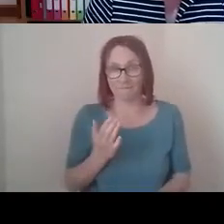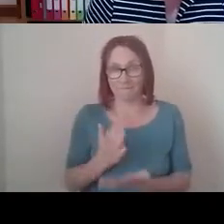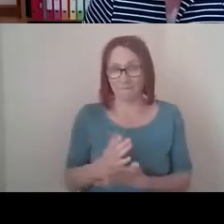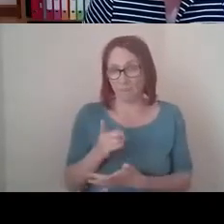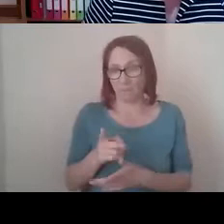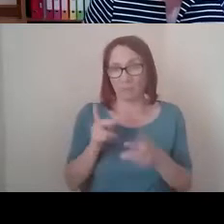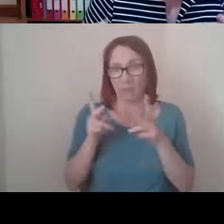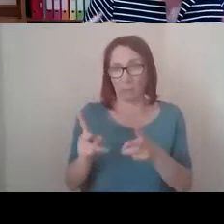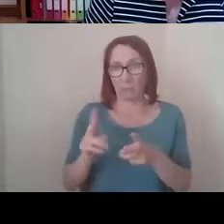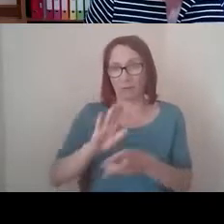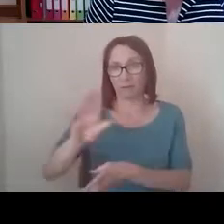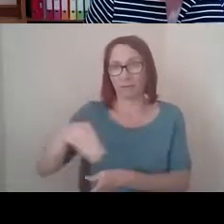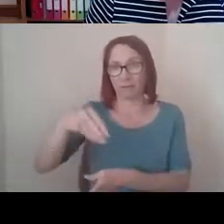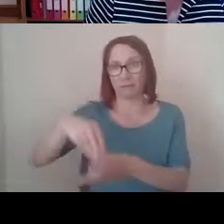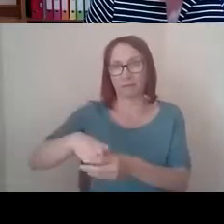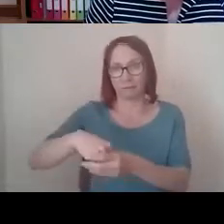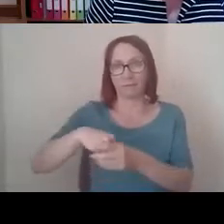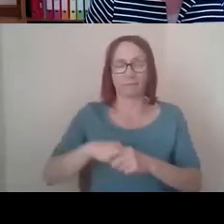I was